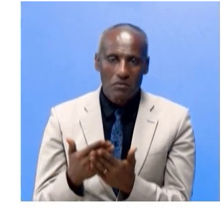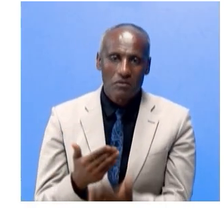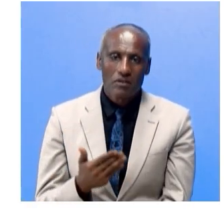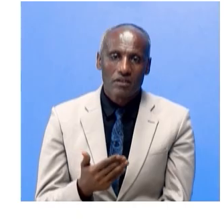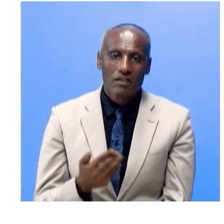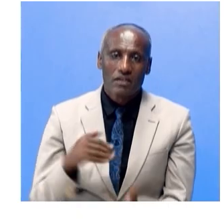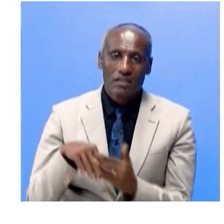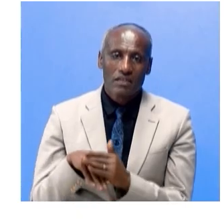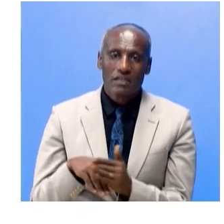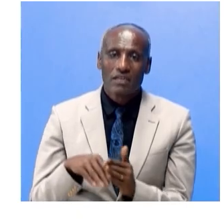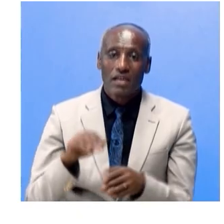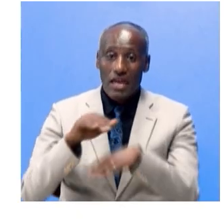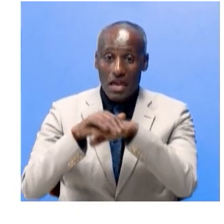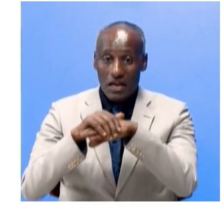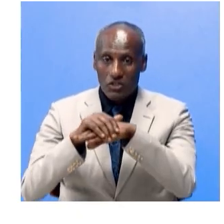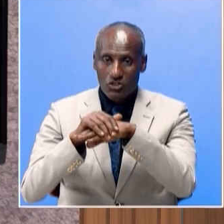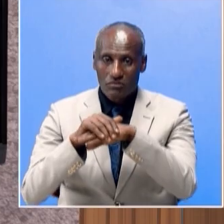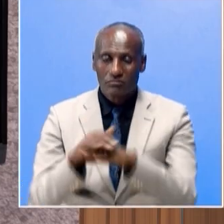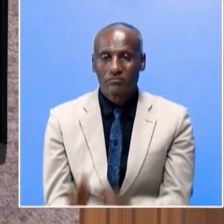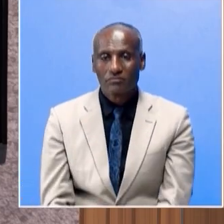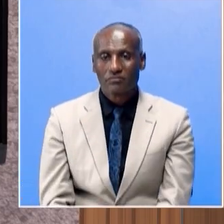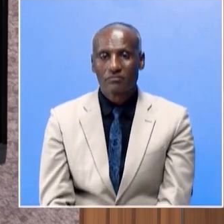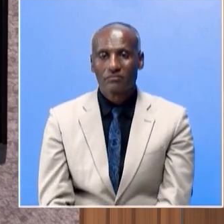write in English.